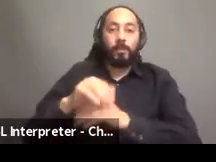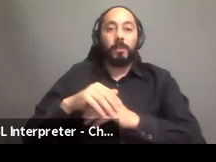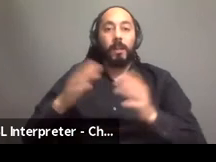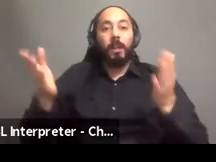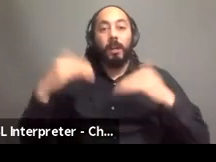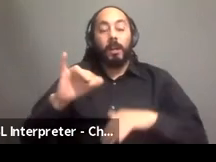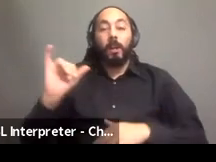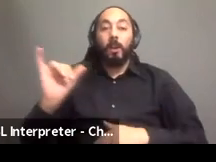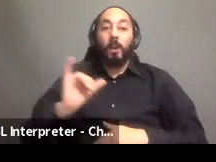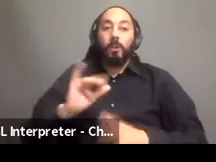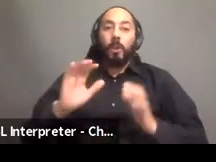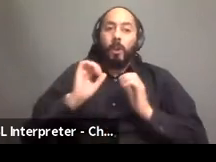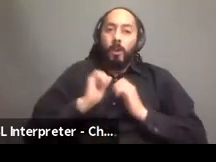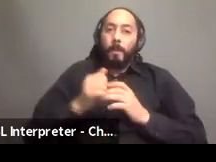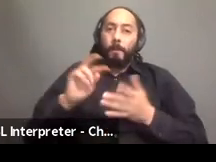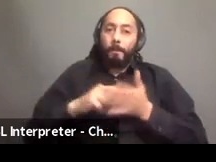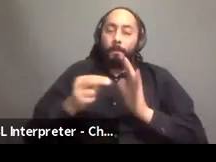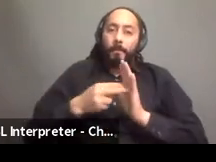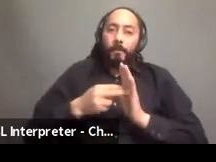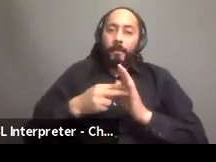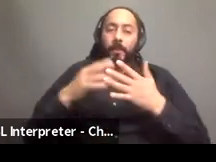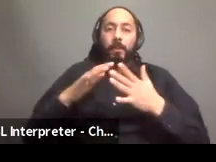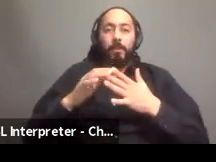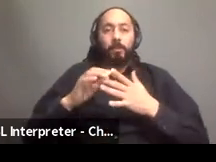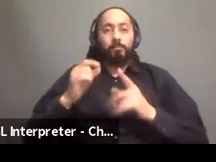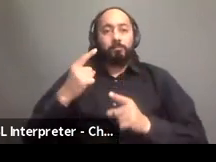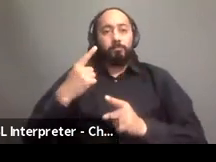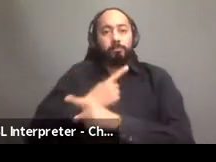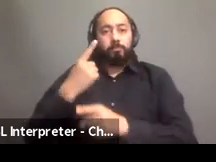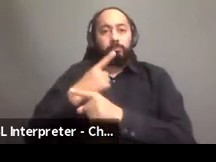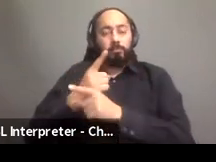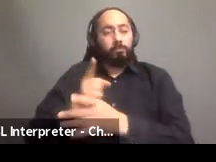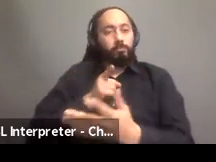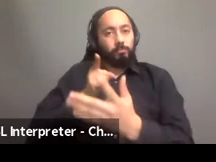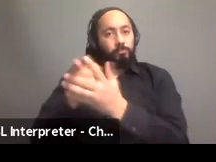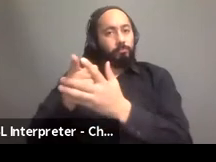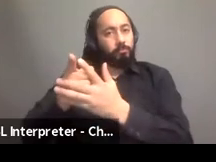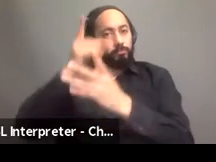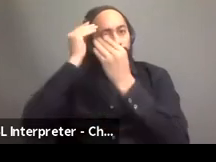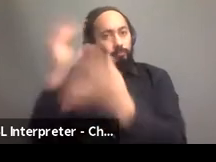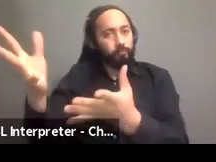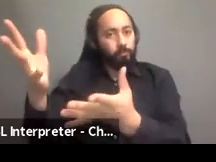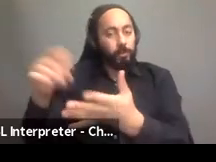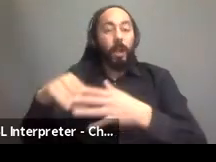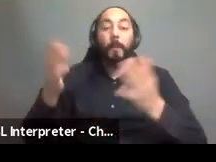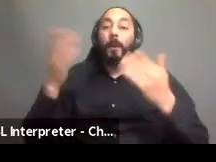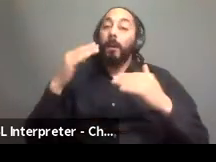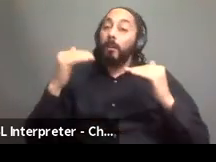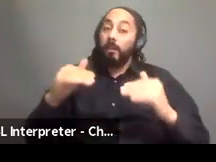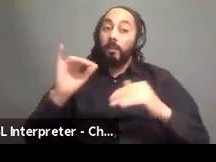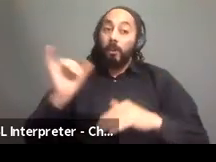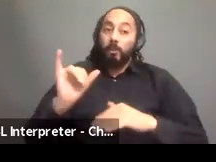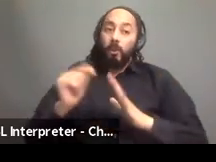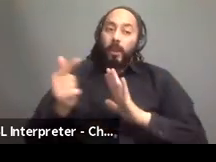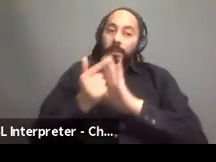in sexual harassment as well, and what the process looks like to reporting sexual harassment from a legal perspective. So you kind of